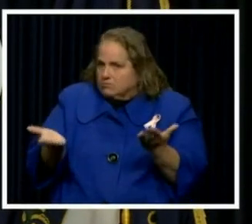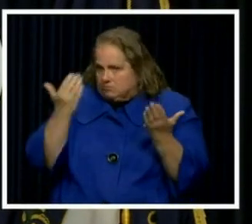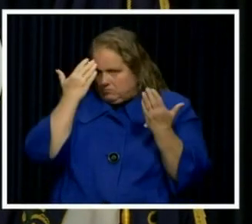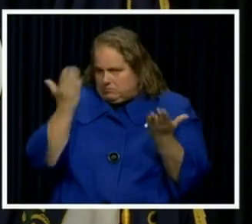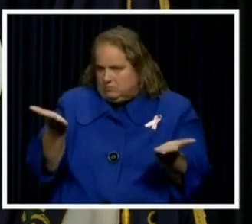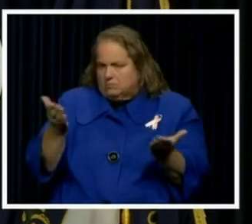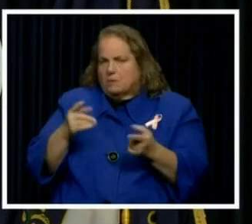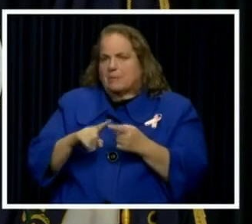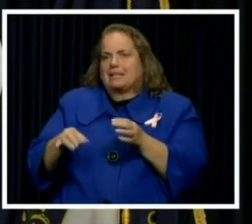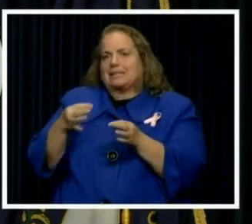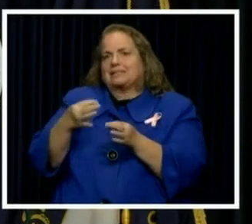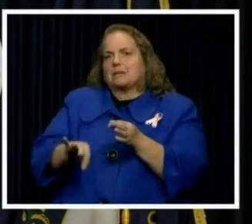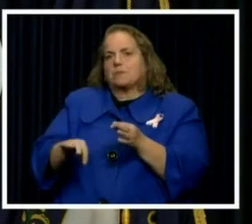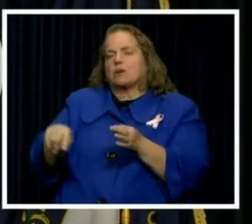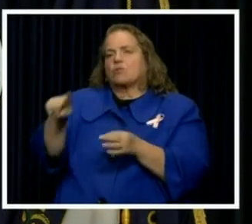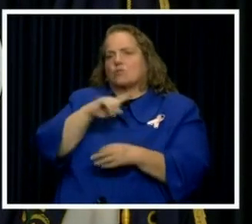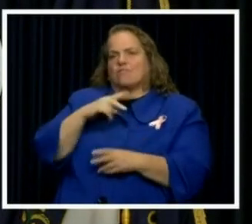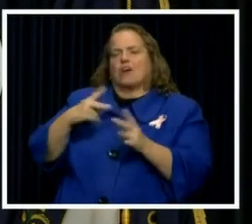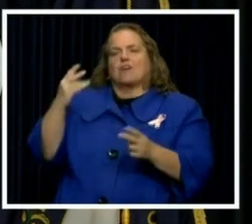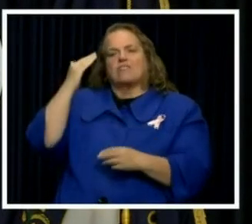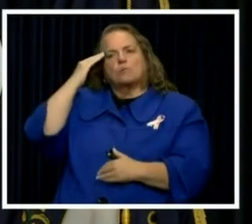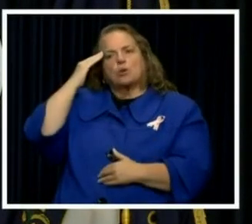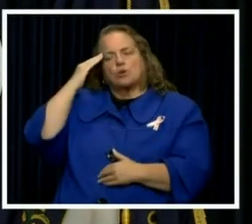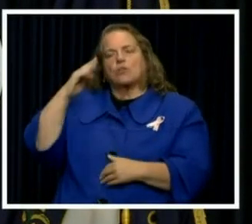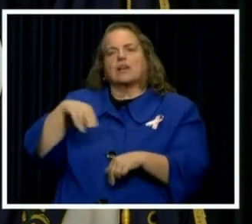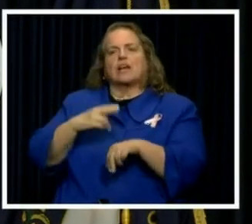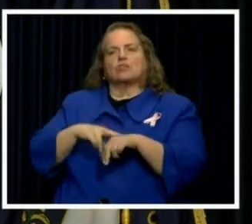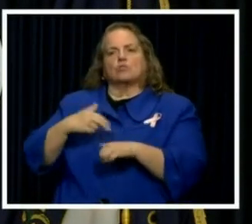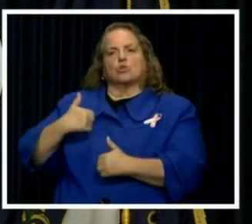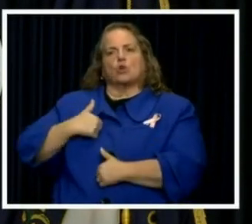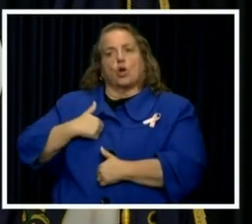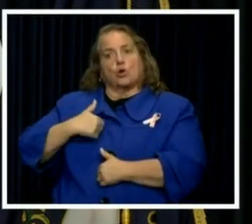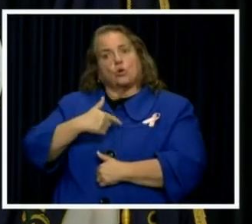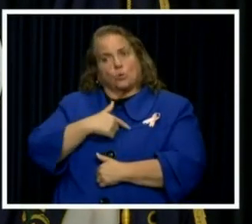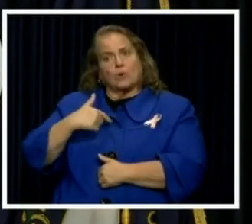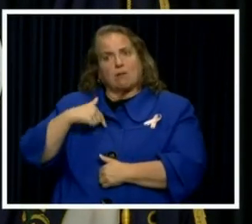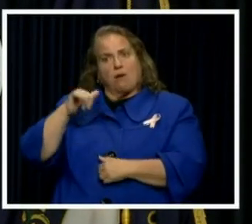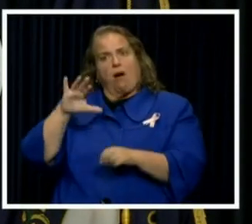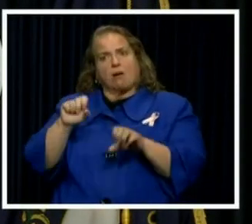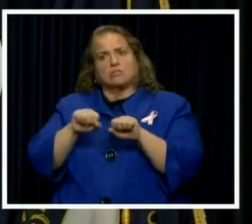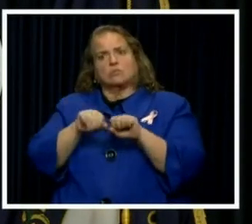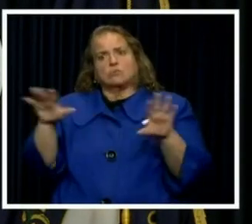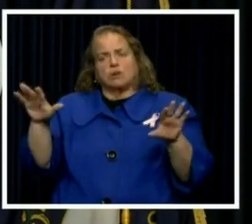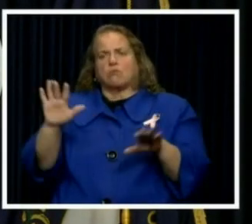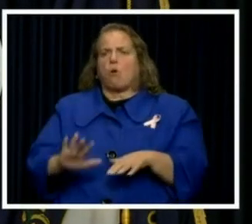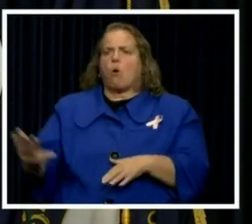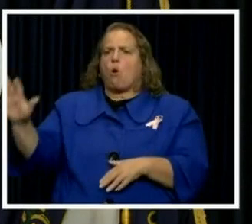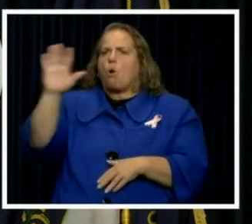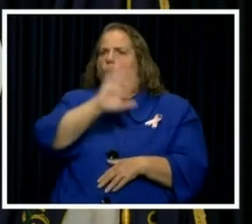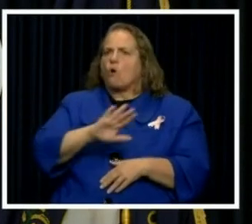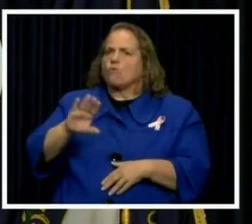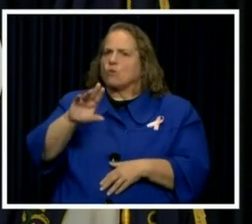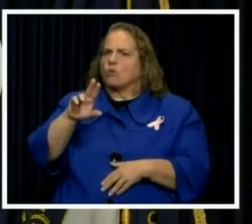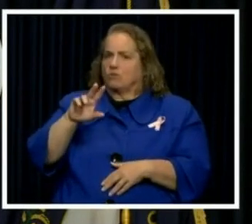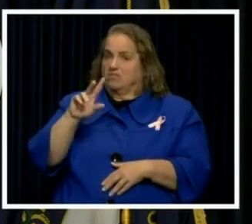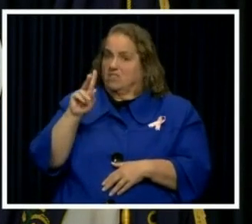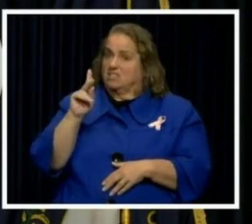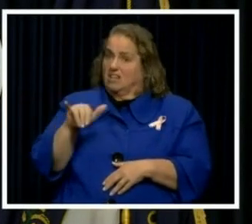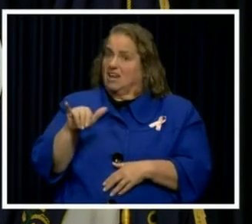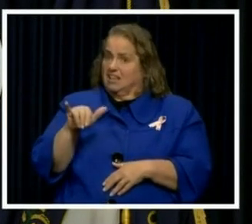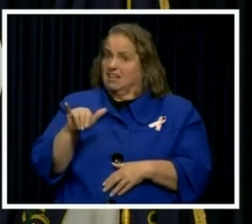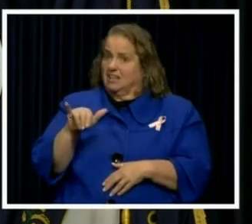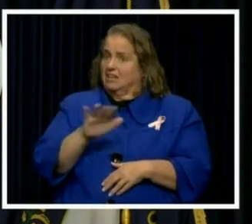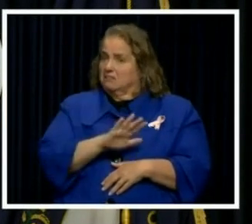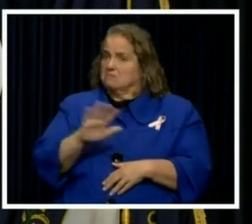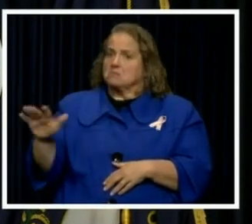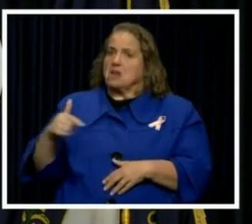as many of you who are familiar with the Guard in particular, we literally are spread out over the entire state. And I would